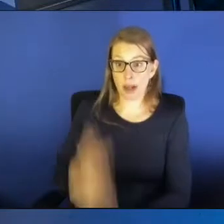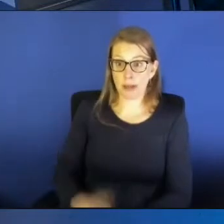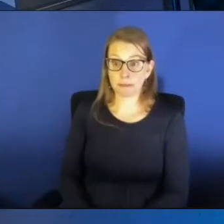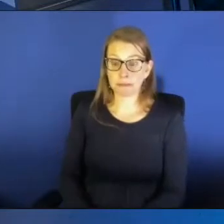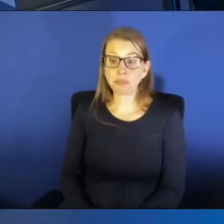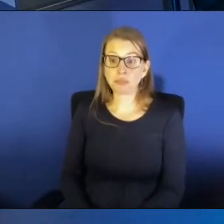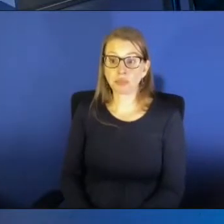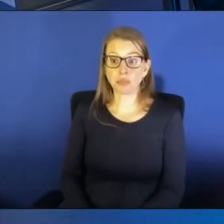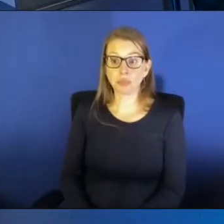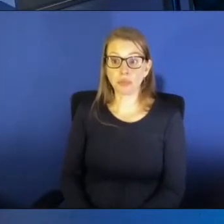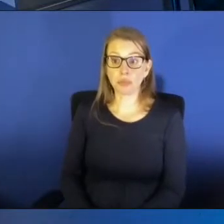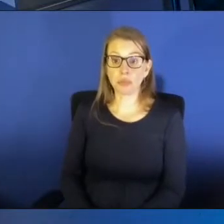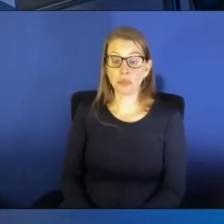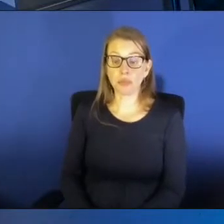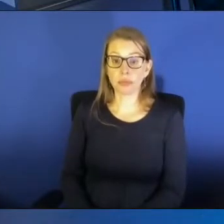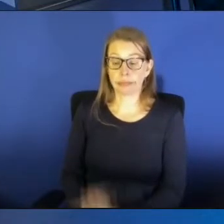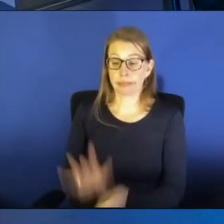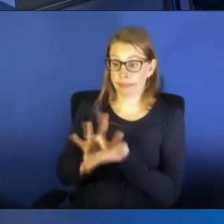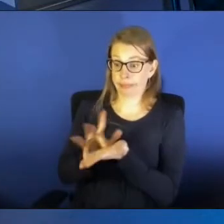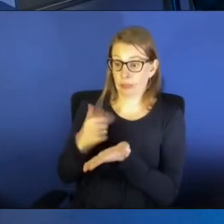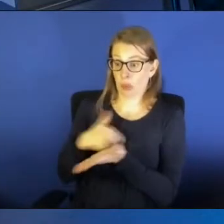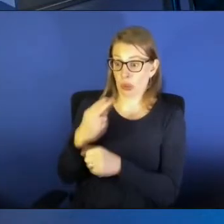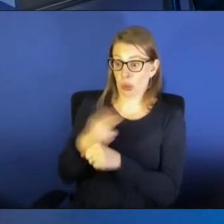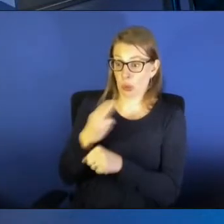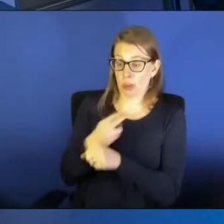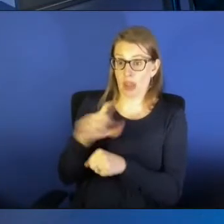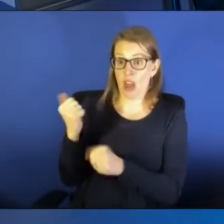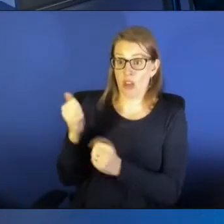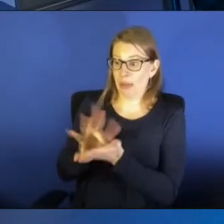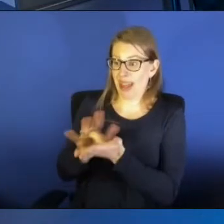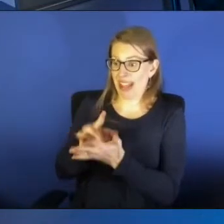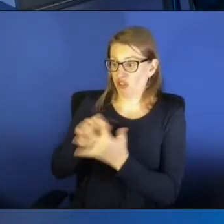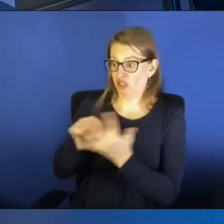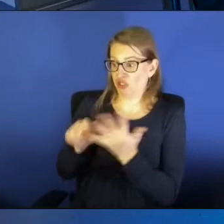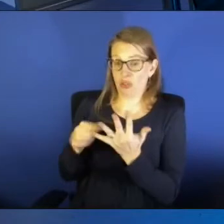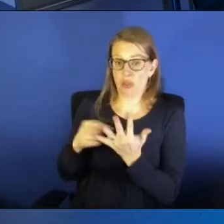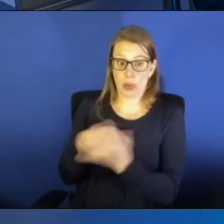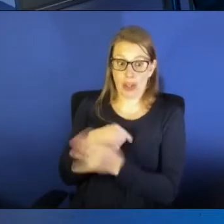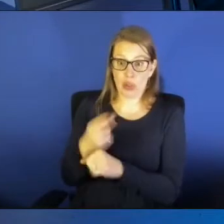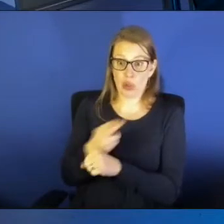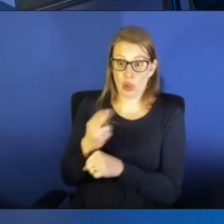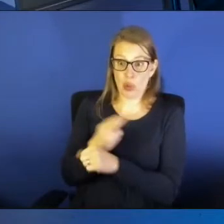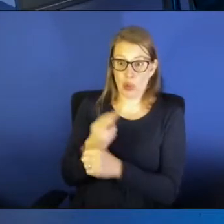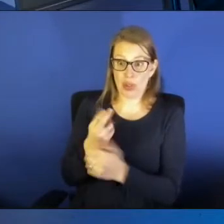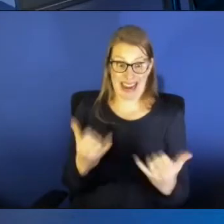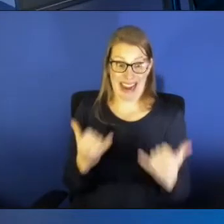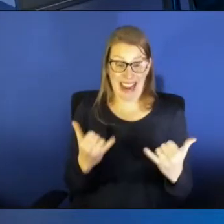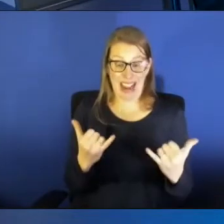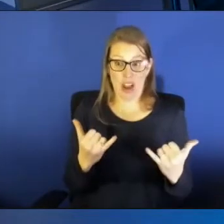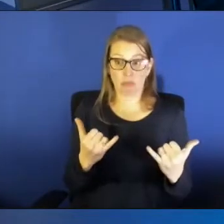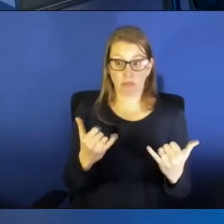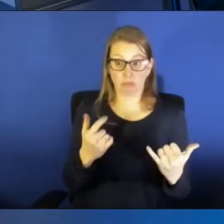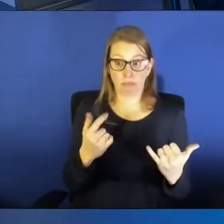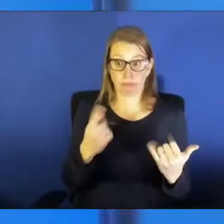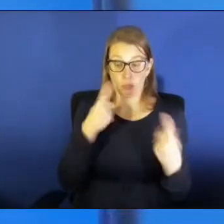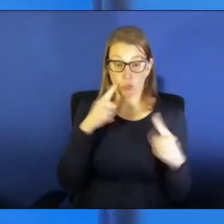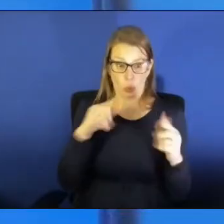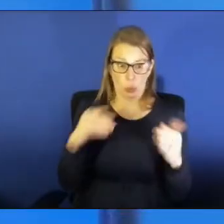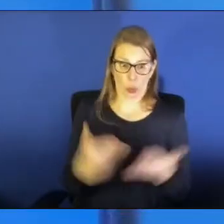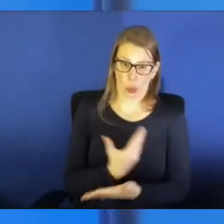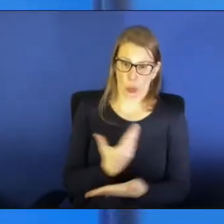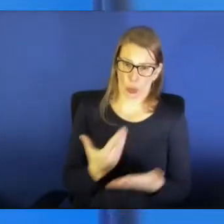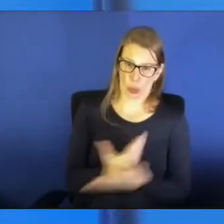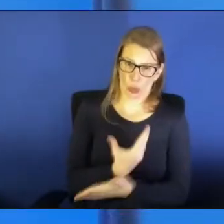the immunotherapy that we use and other medications that we use are effectively brand new. I went back